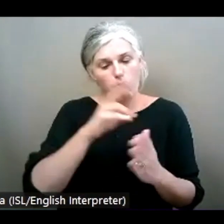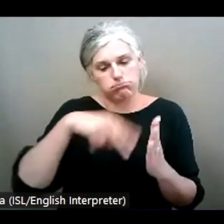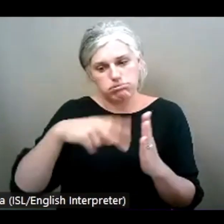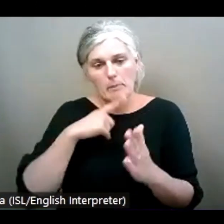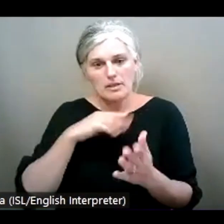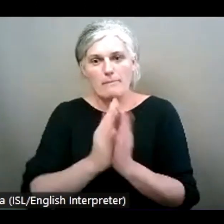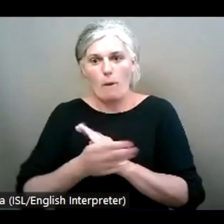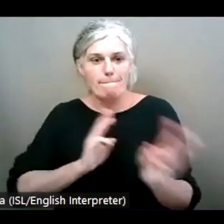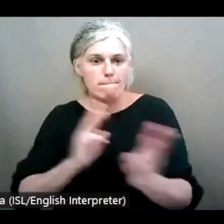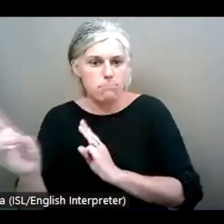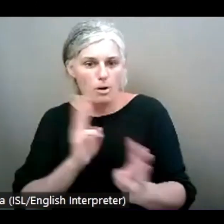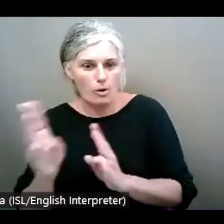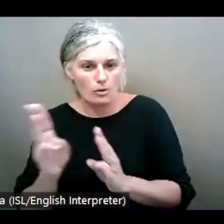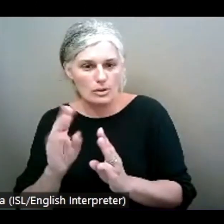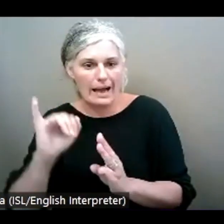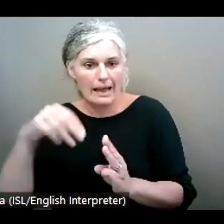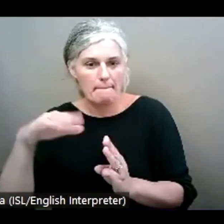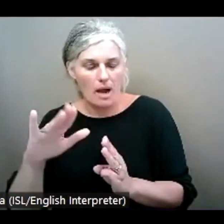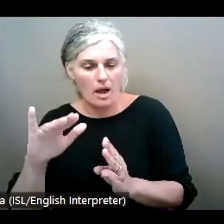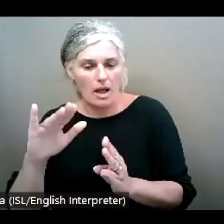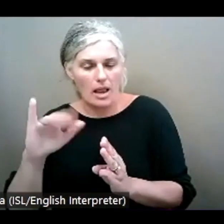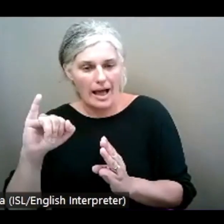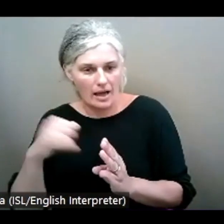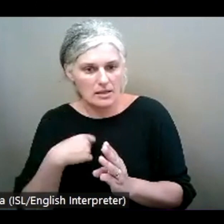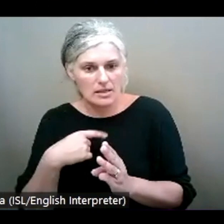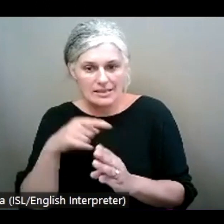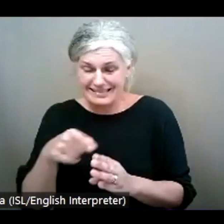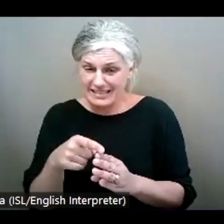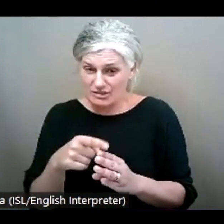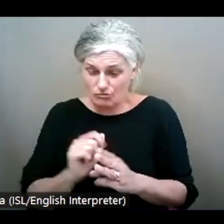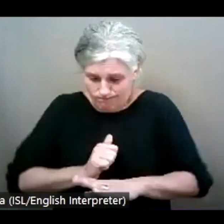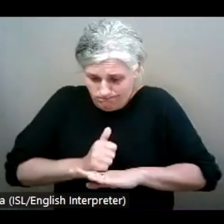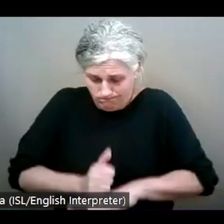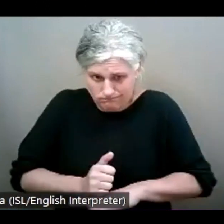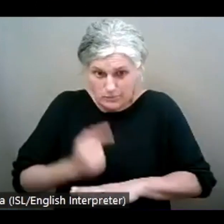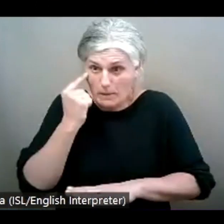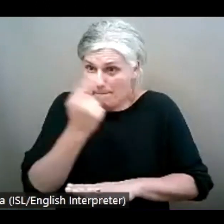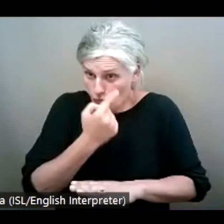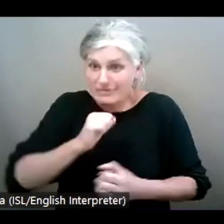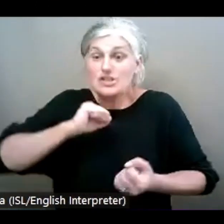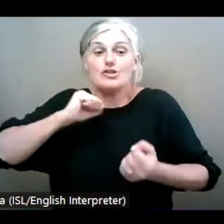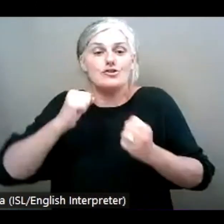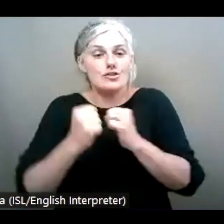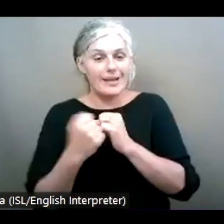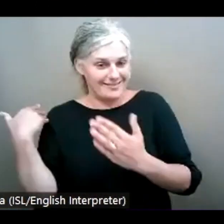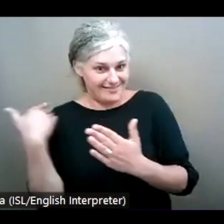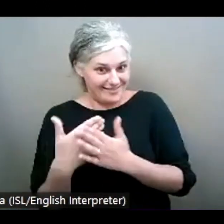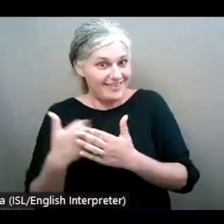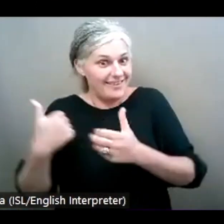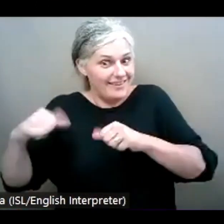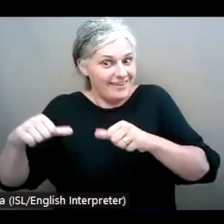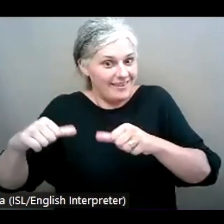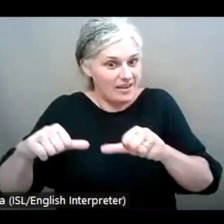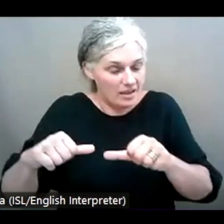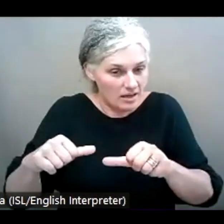particularly ILMI is a grassroots DPO. I mean, it's proof that change has happened, and so positive social